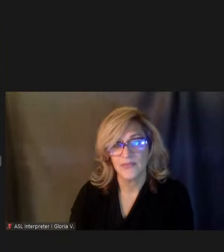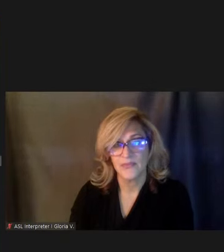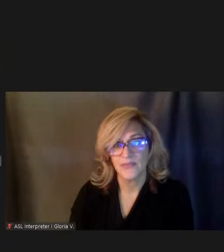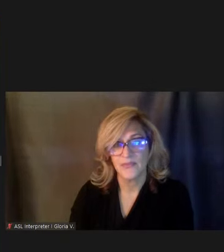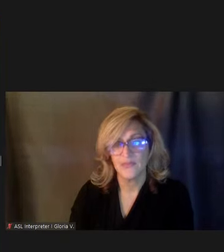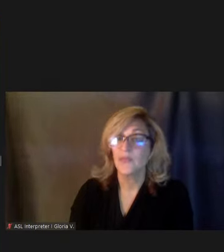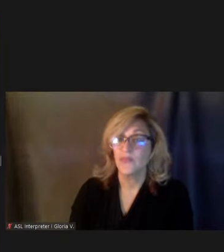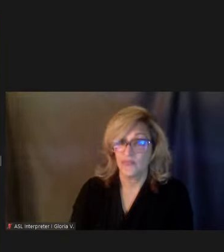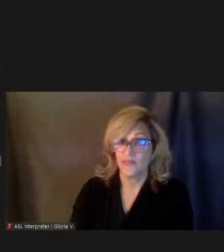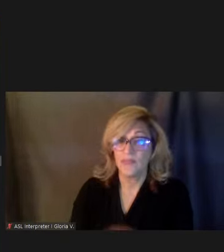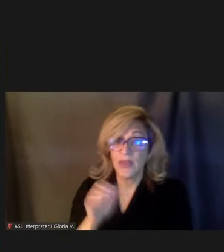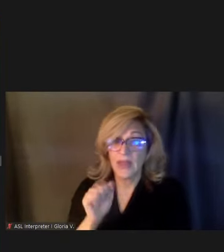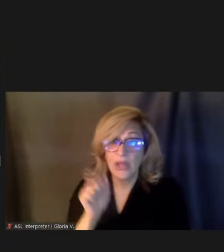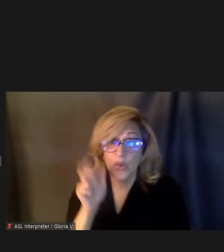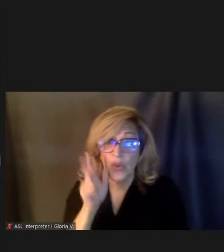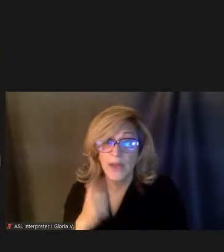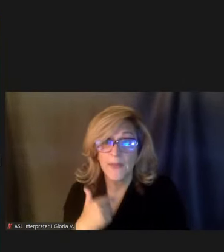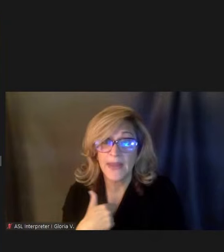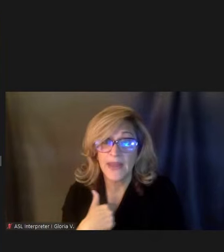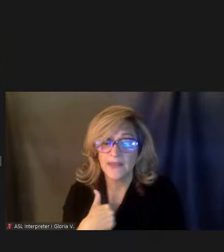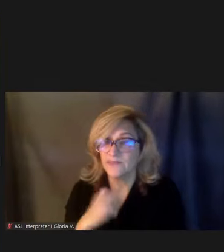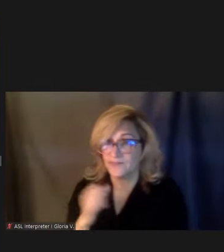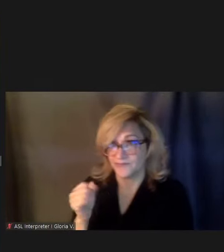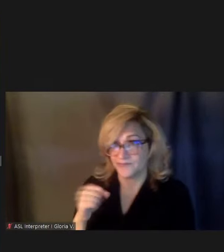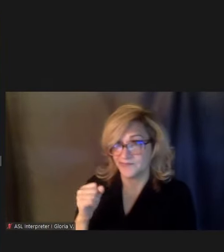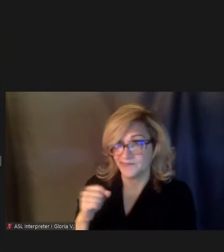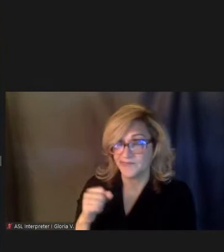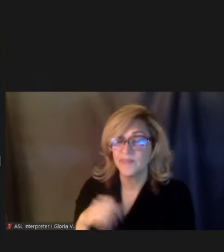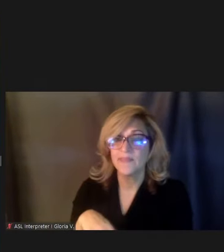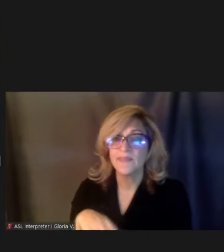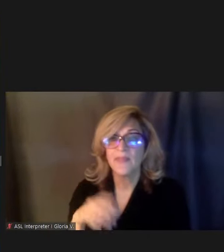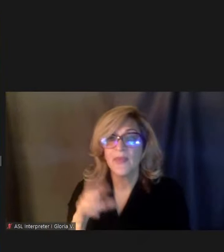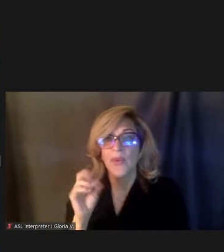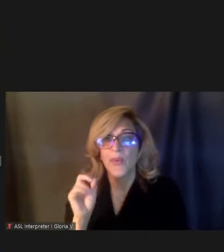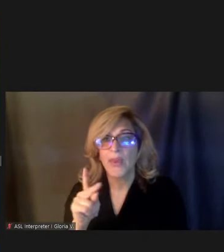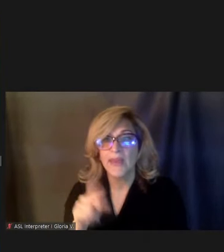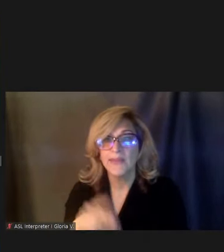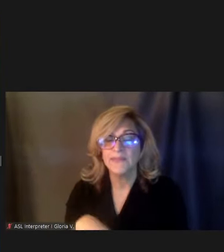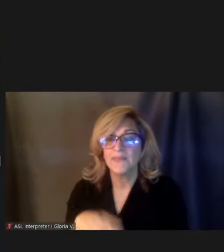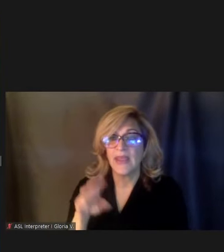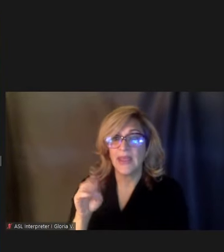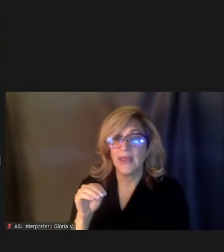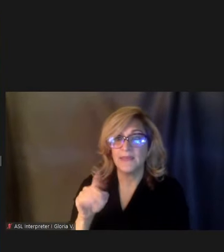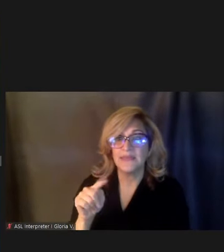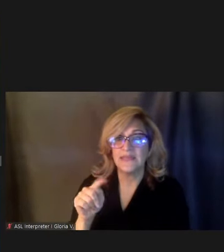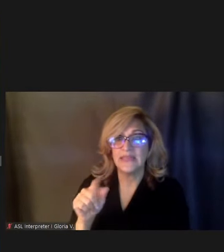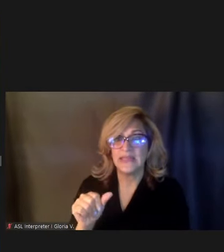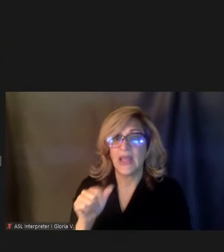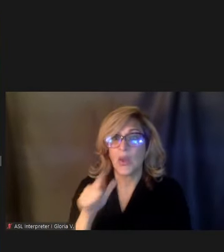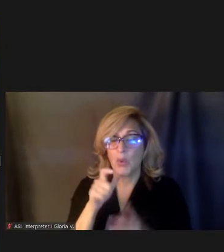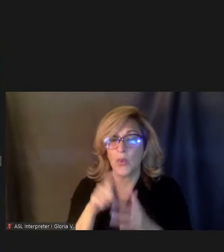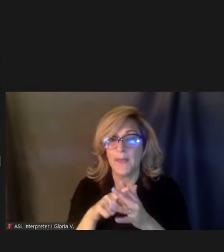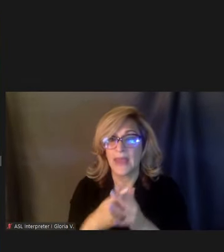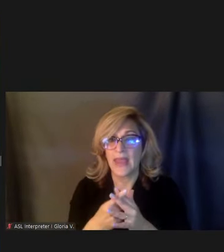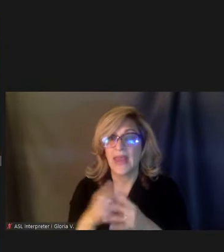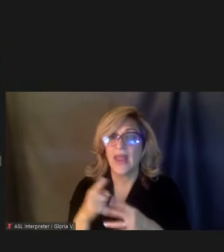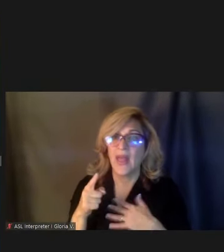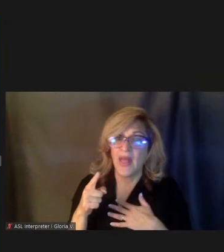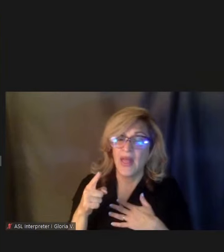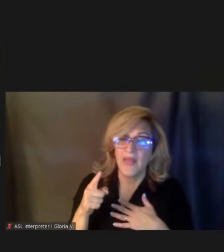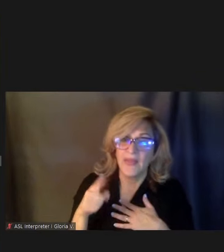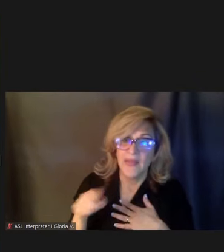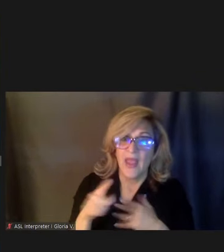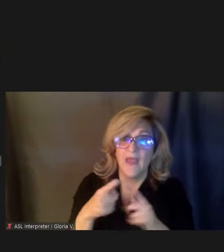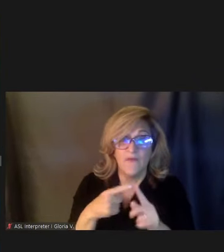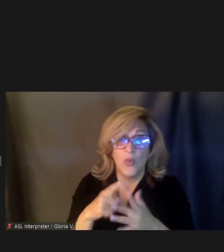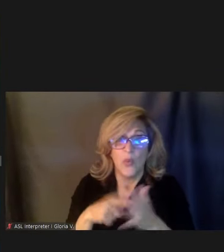Jose? Hi, can you hear me? Yes. Okay. The MTA, to begin, from what